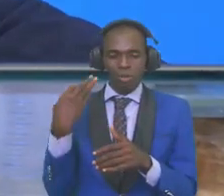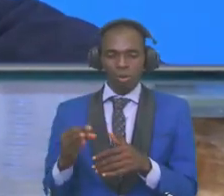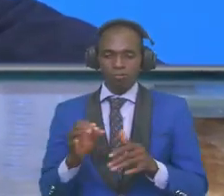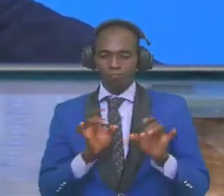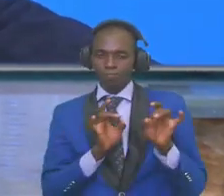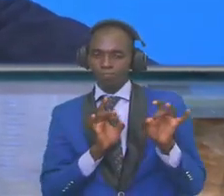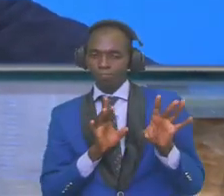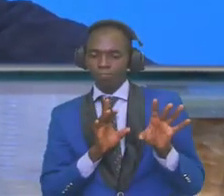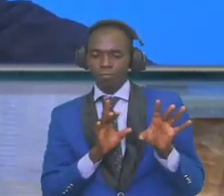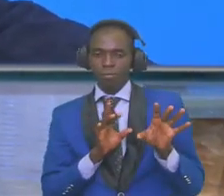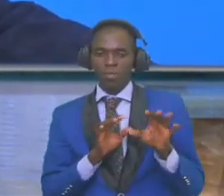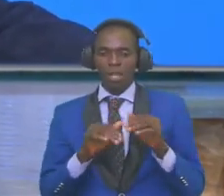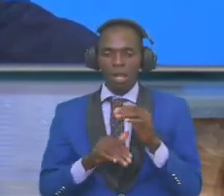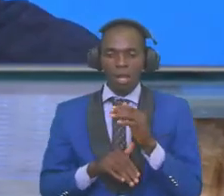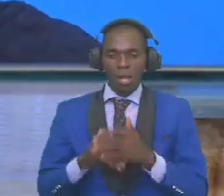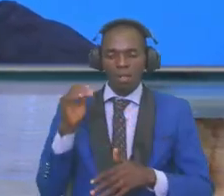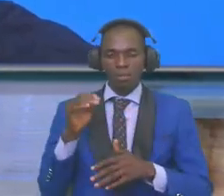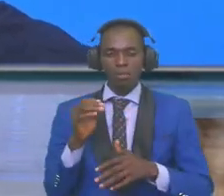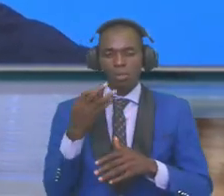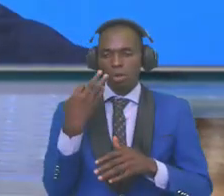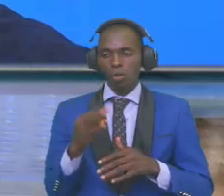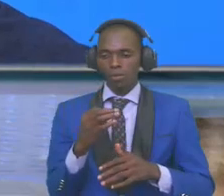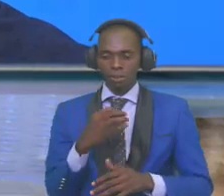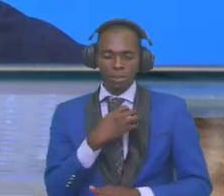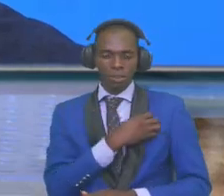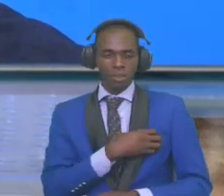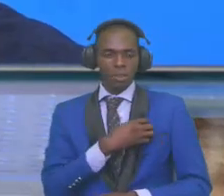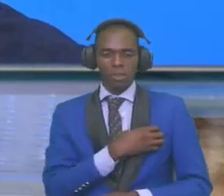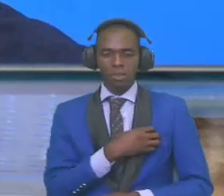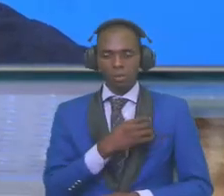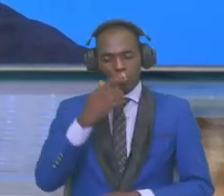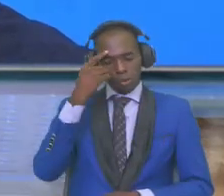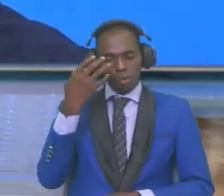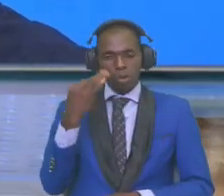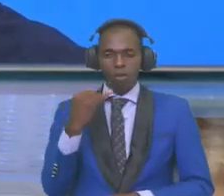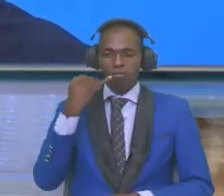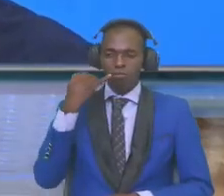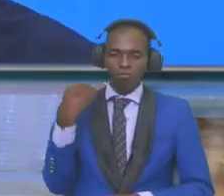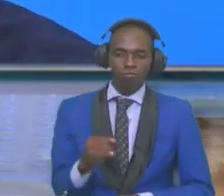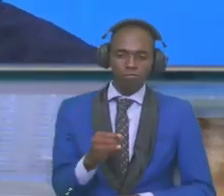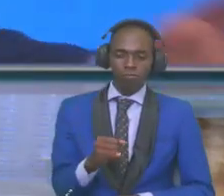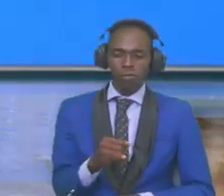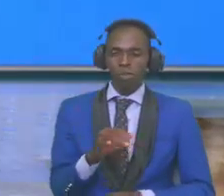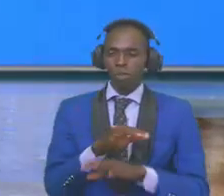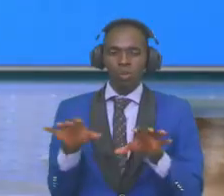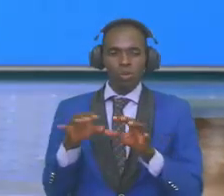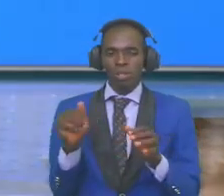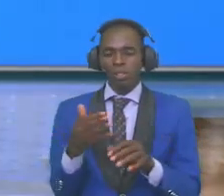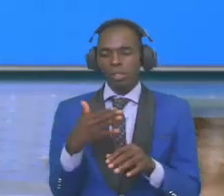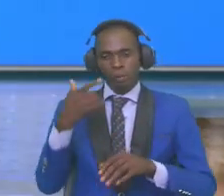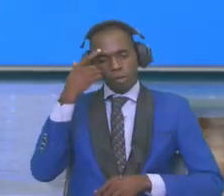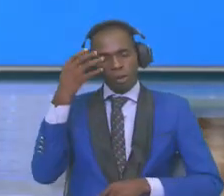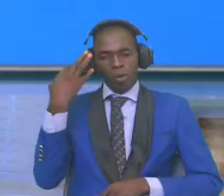hatred, out of envy, out of jealousy, out of